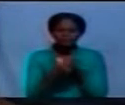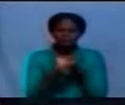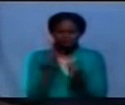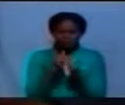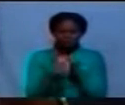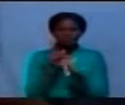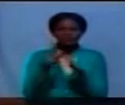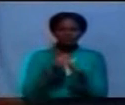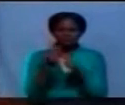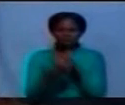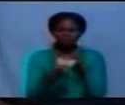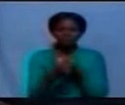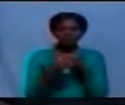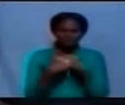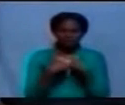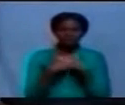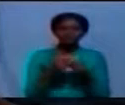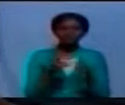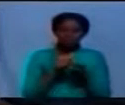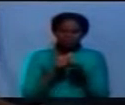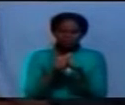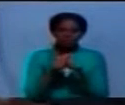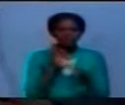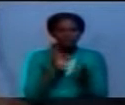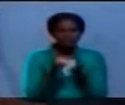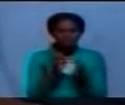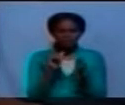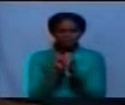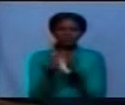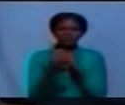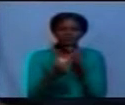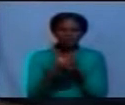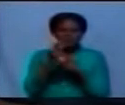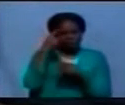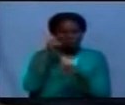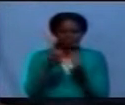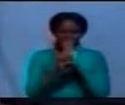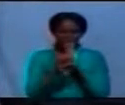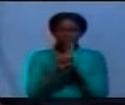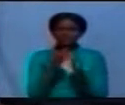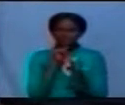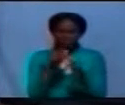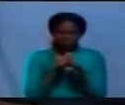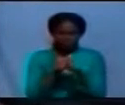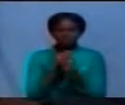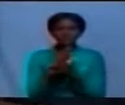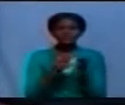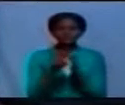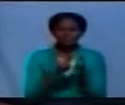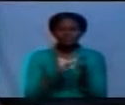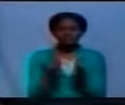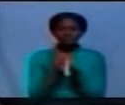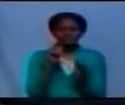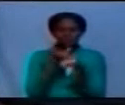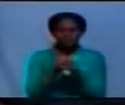every bank has subscribed to follow. So if a particular bank, for instance, is not following certain rules within the banking code